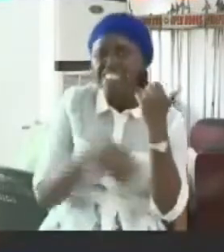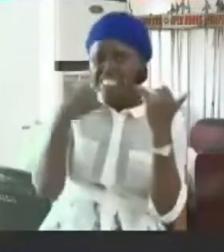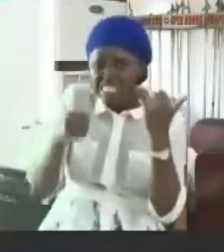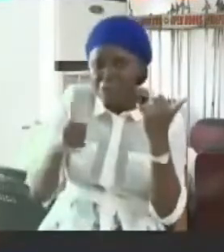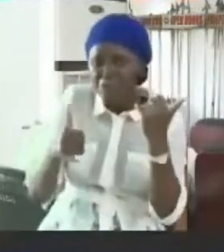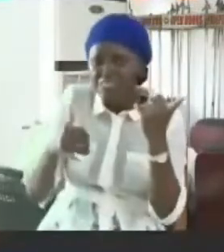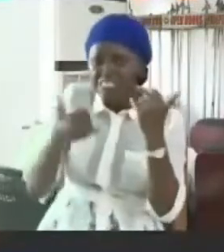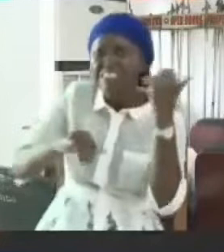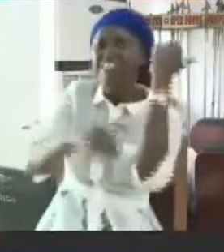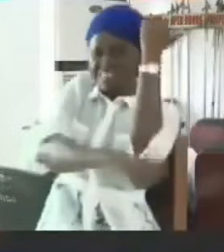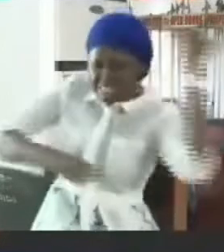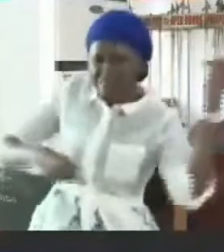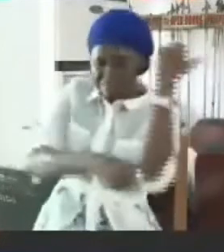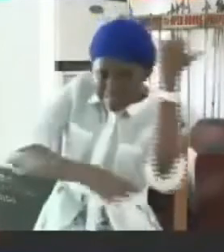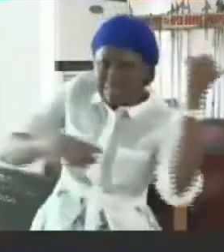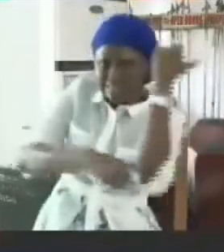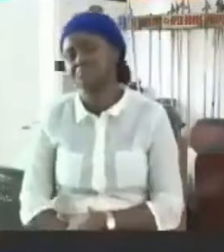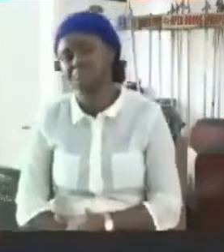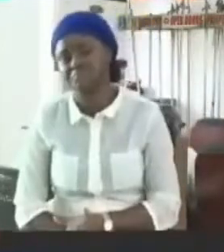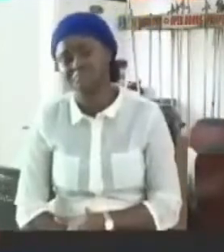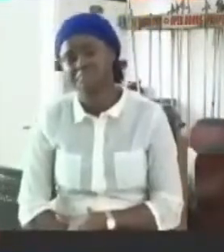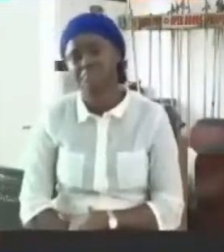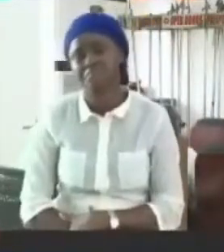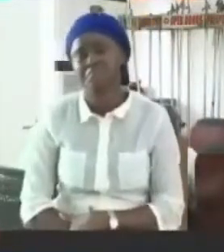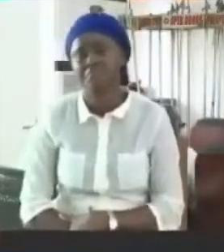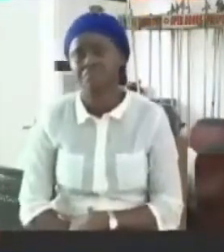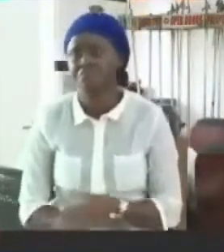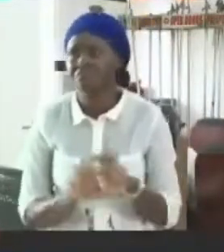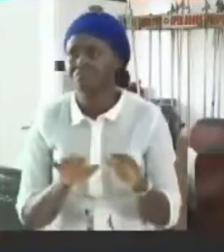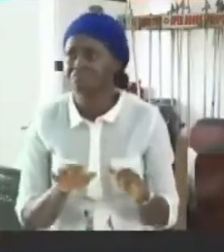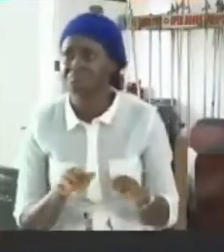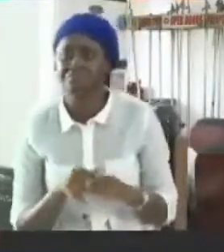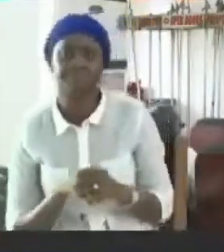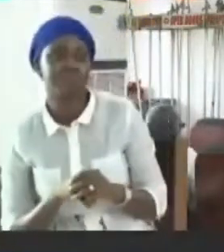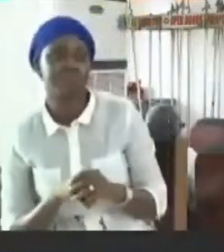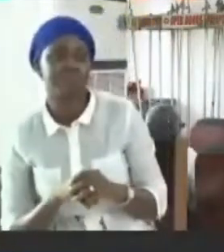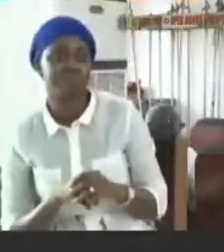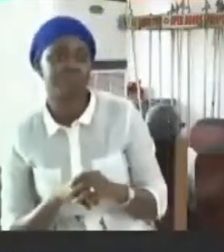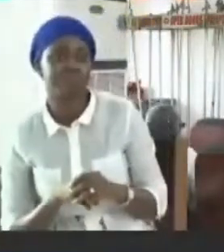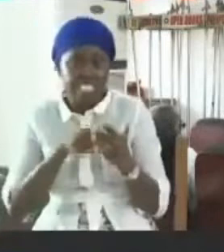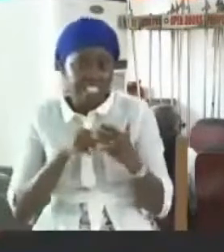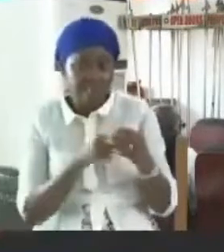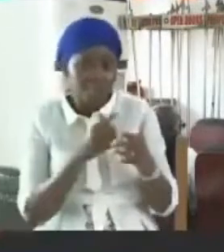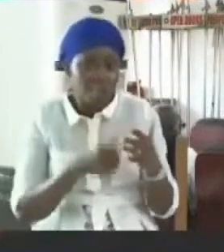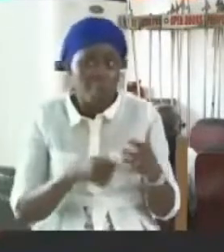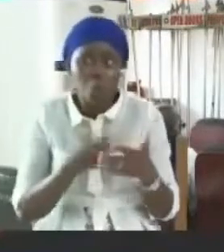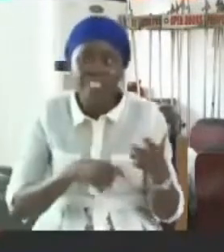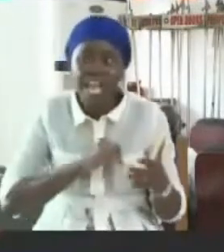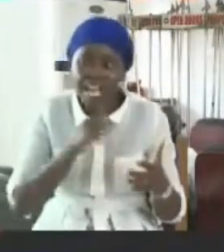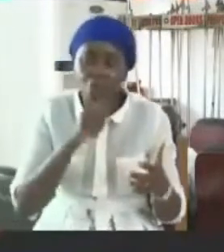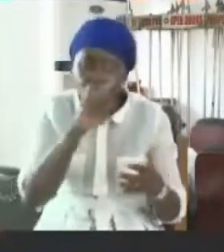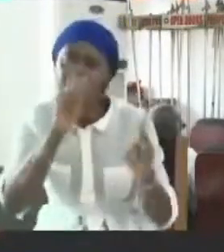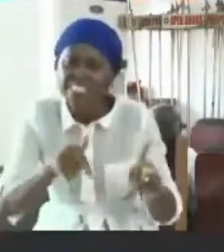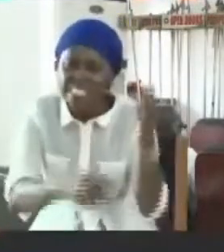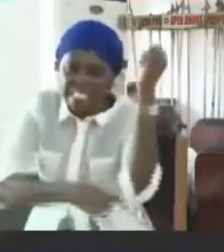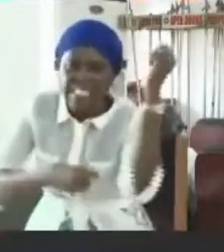it. It came from the government. That leads me to several questions. Number one, who is the one stealing the